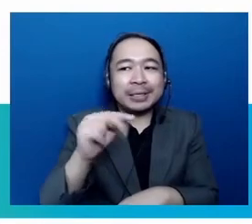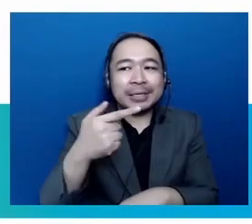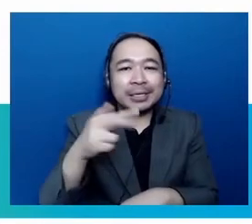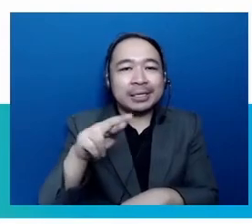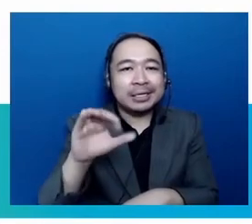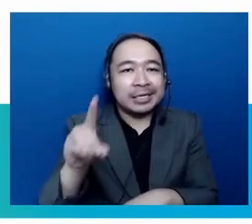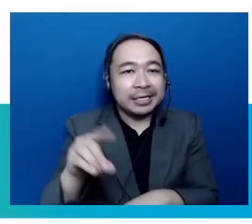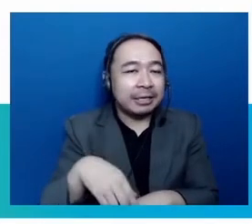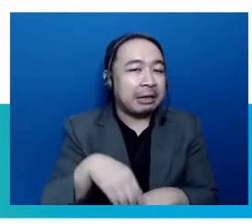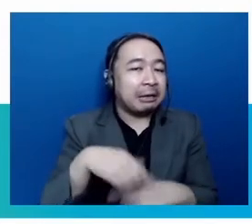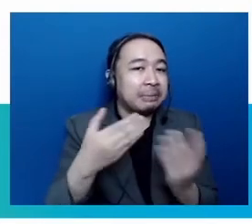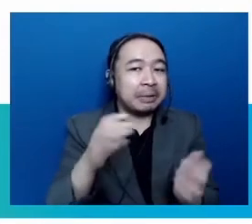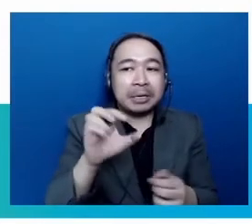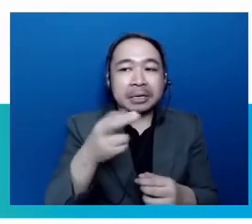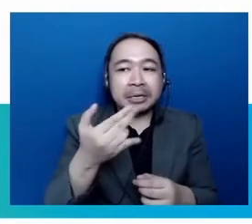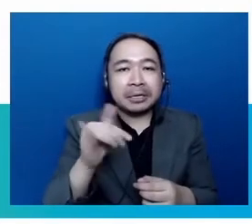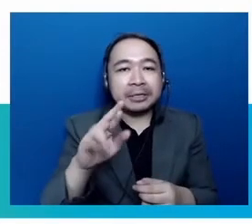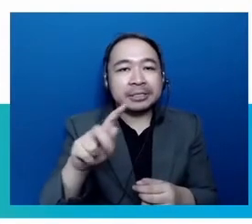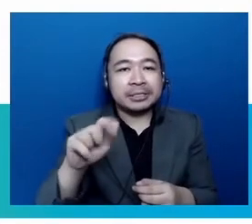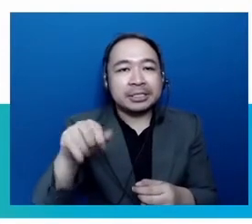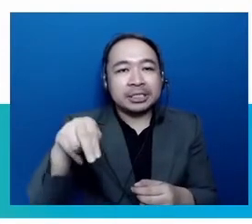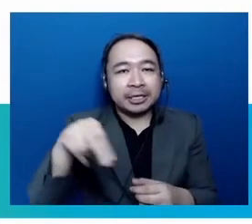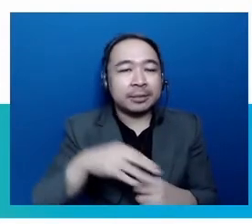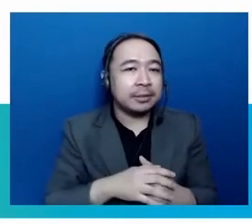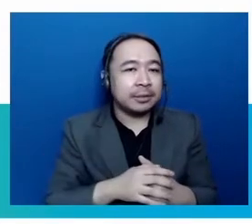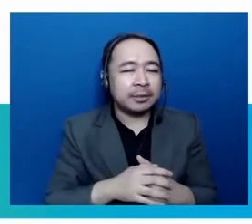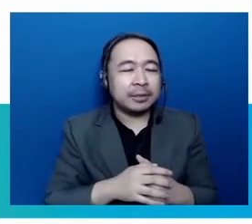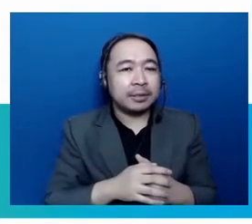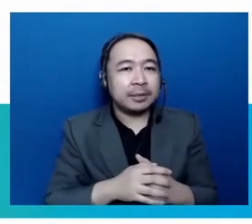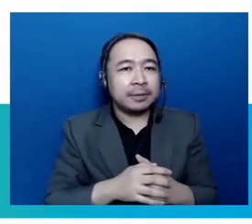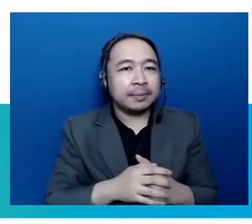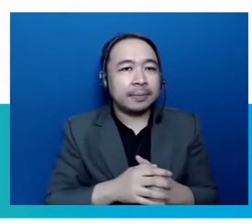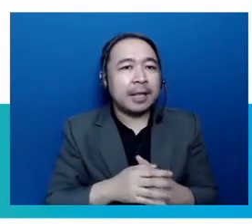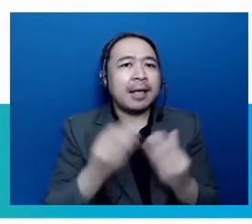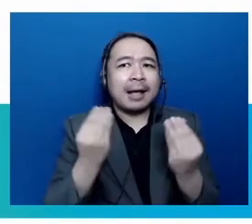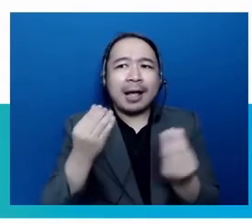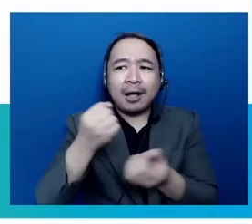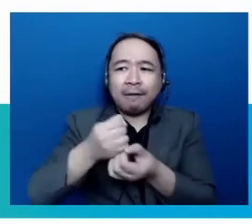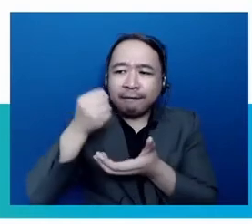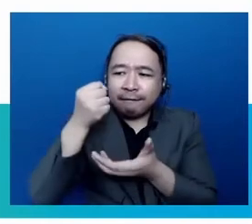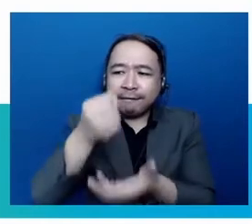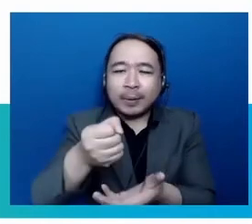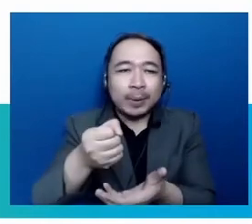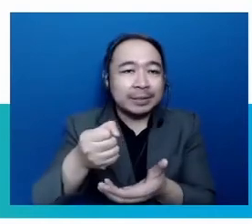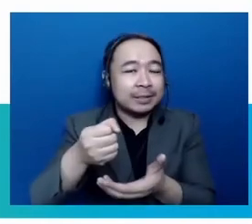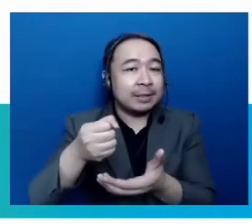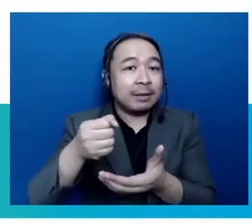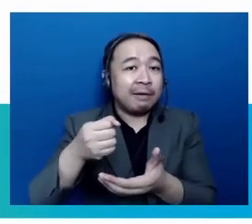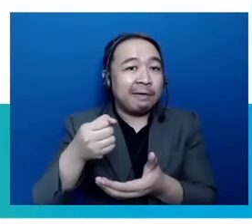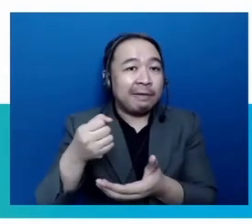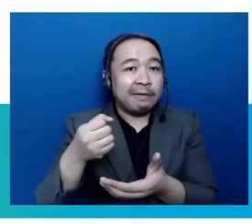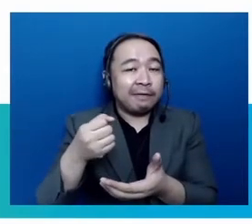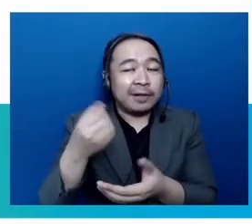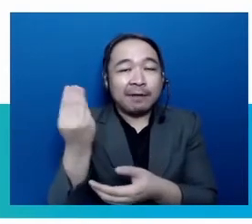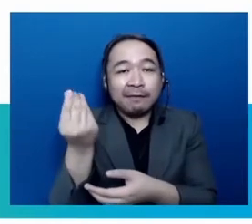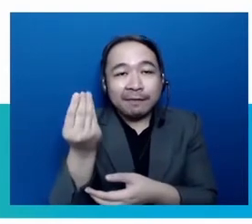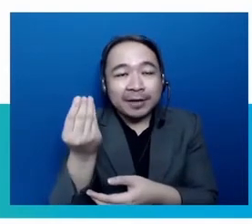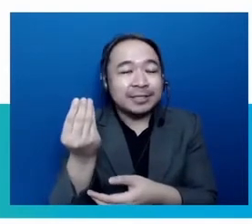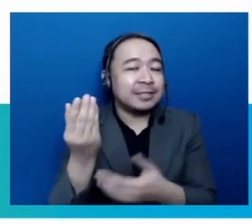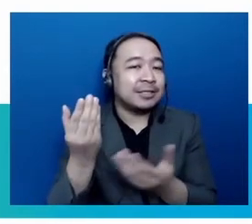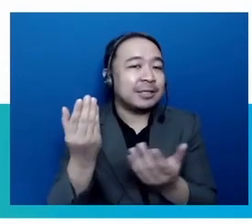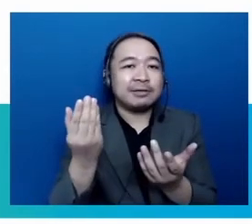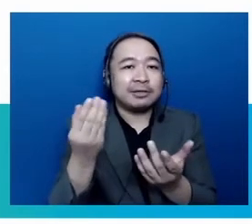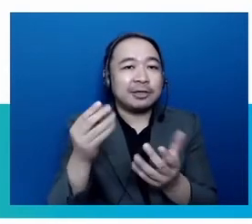follows. How do we ensure programs from international financial institutions like the EIB, like the